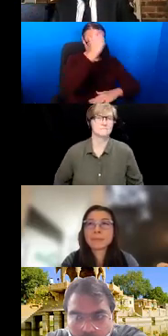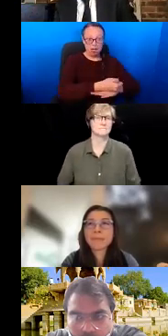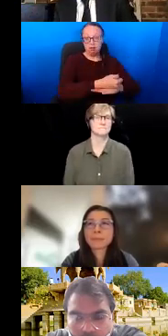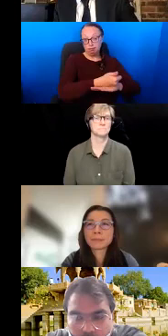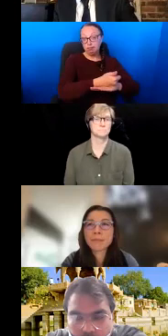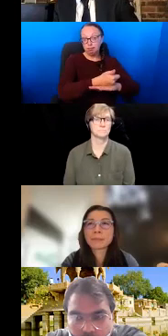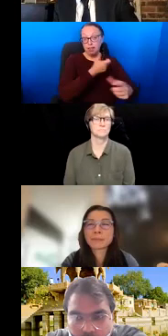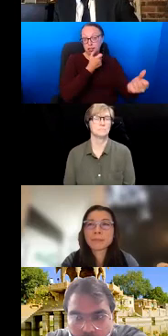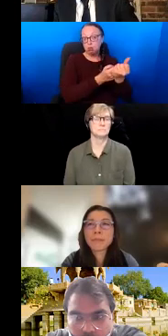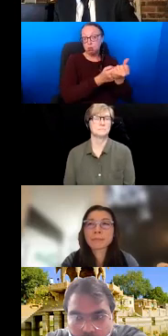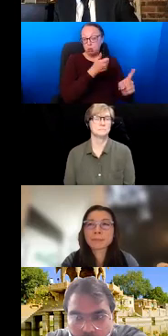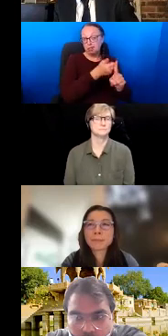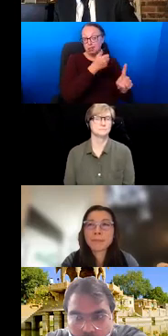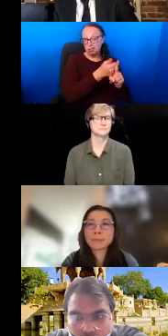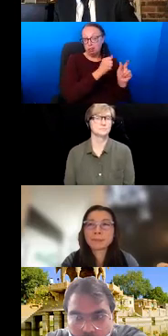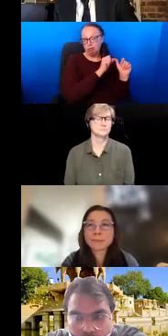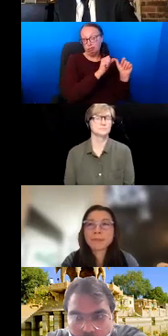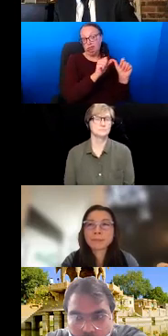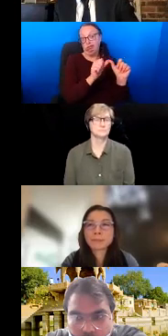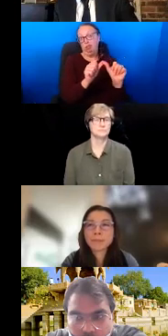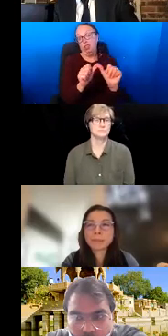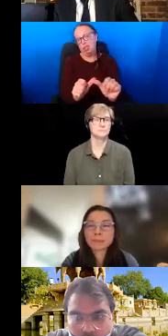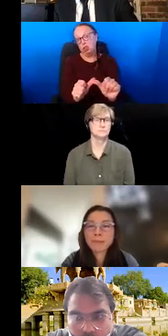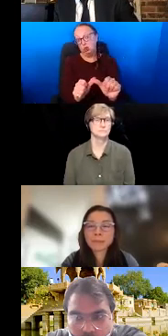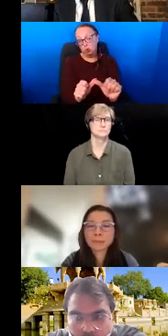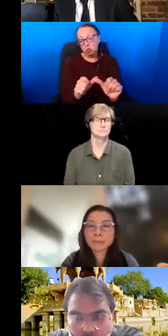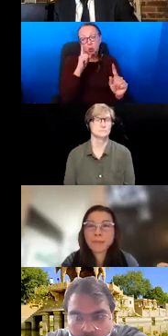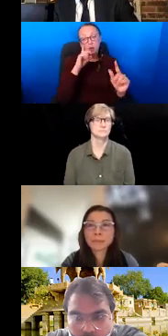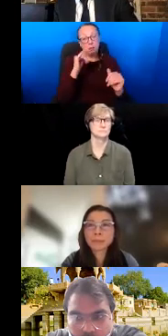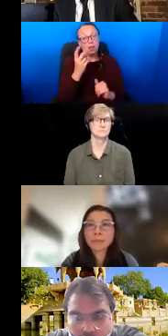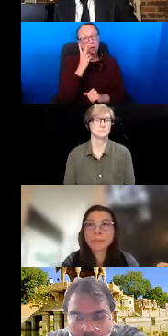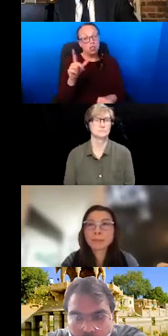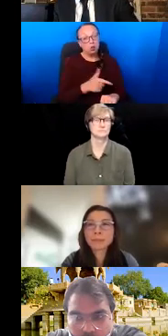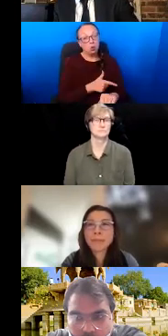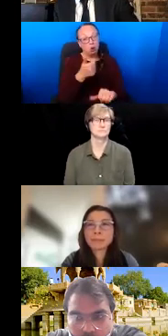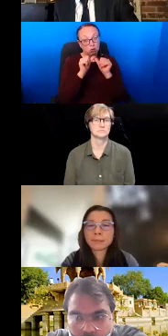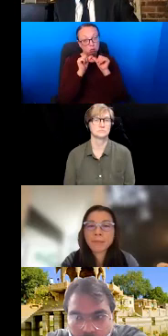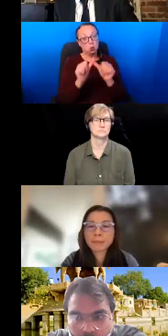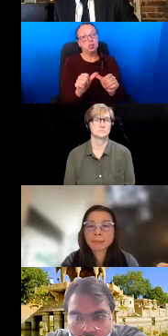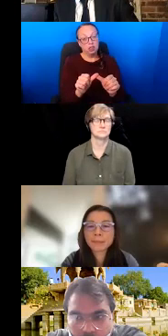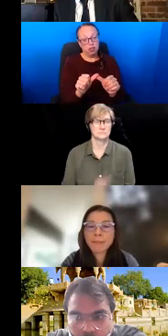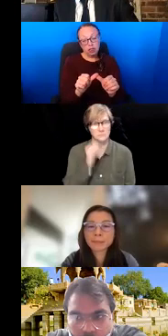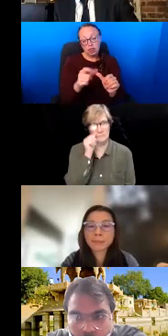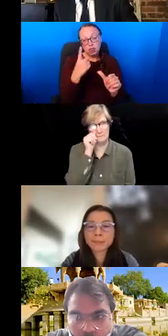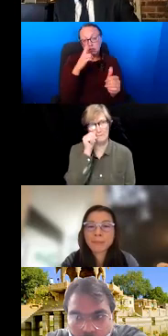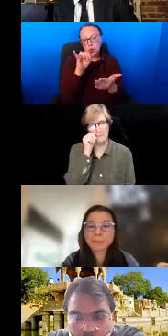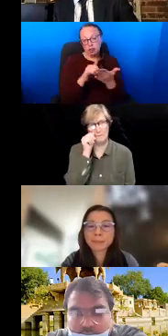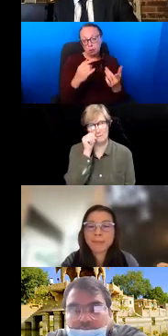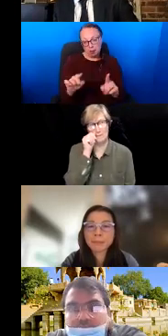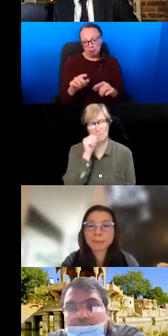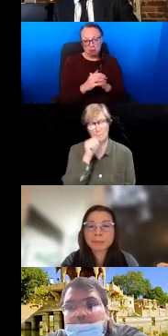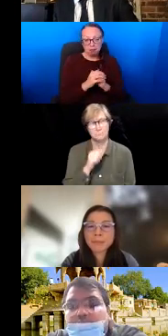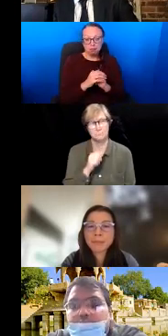reinforces itself, that you might expect to see persistence or even larger